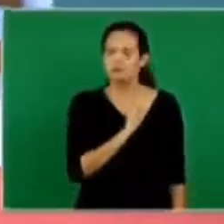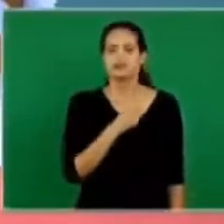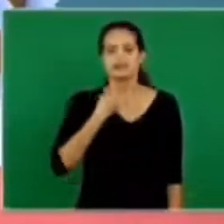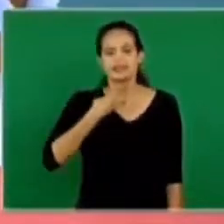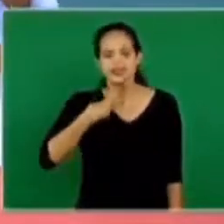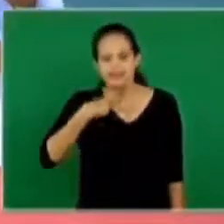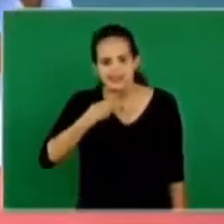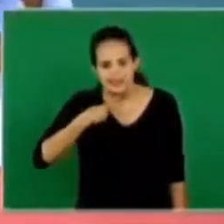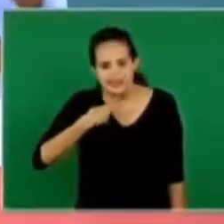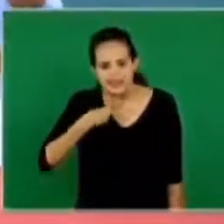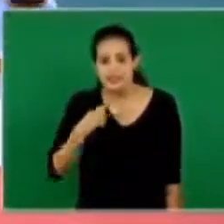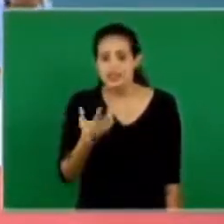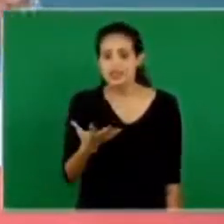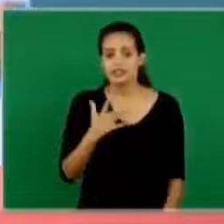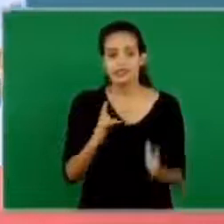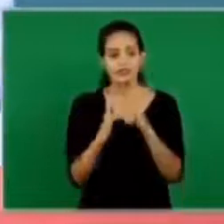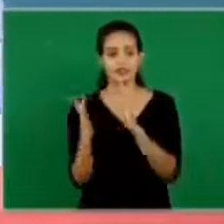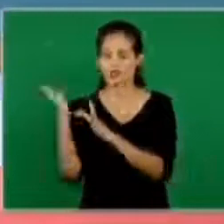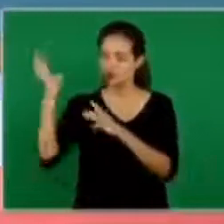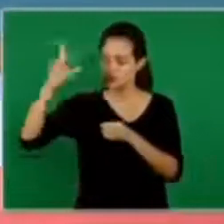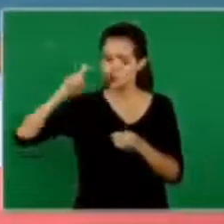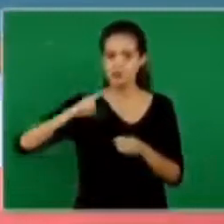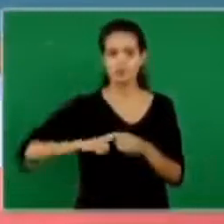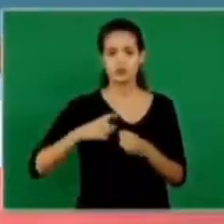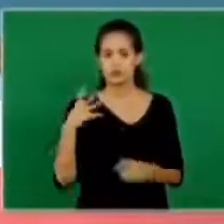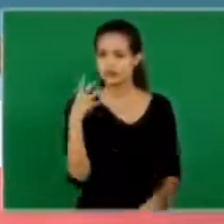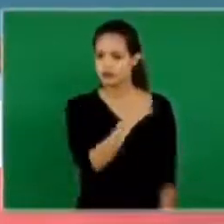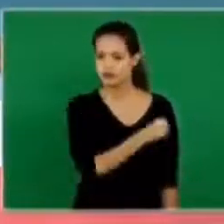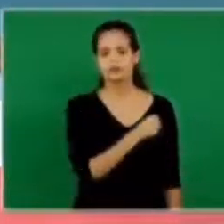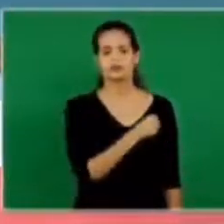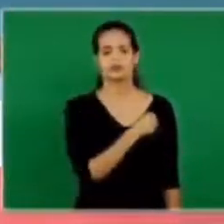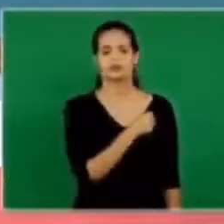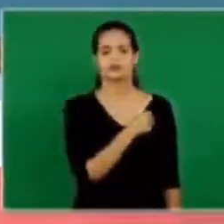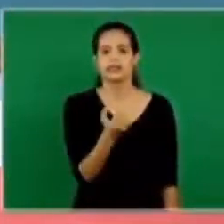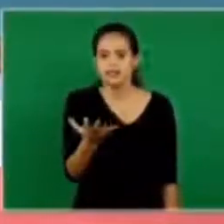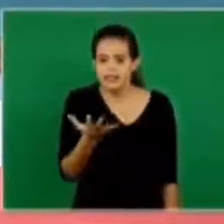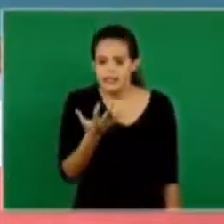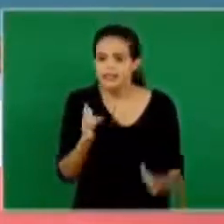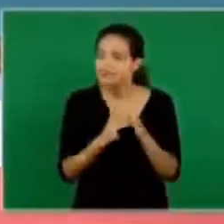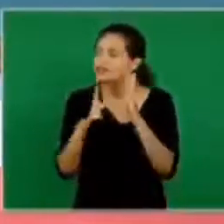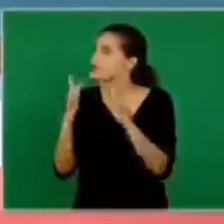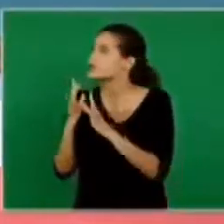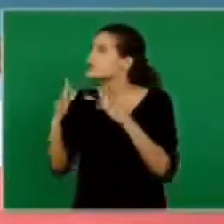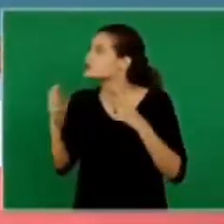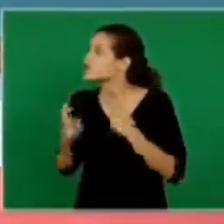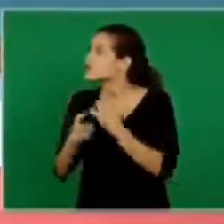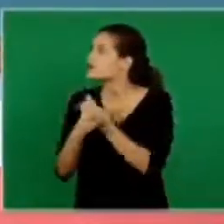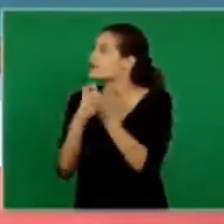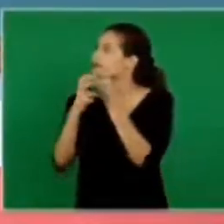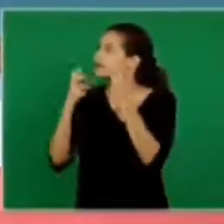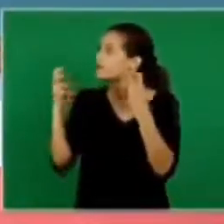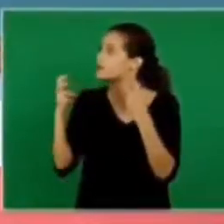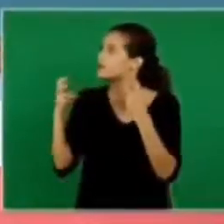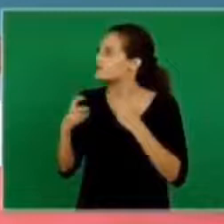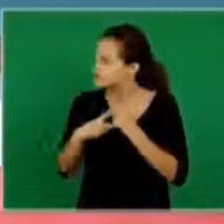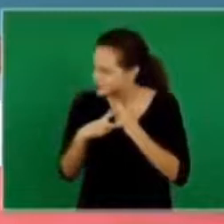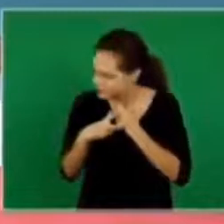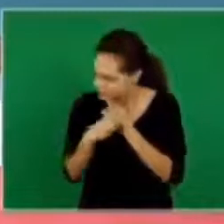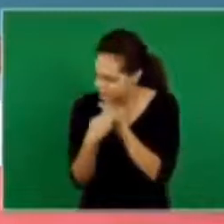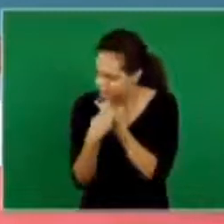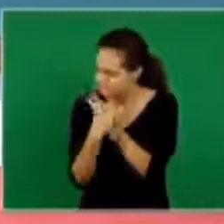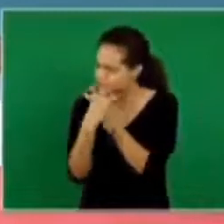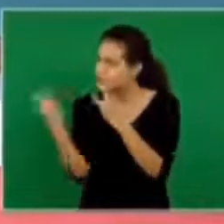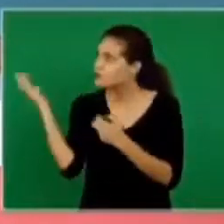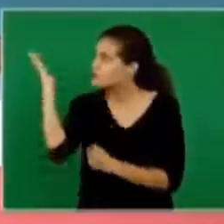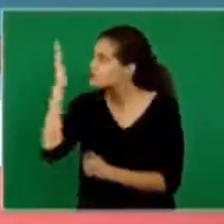the coming of the Lord Jesus. They desire the arrival of the Lord Jesus. They want, they call for it, they plead